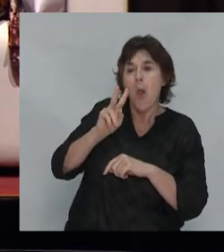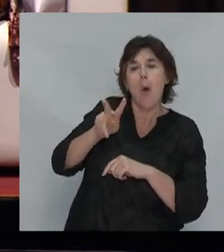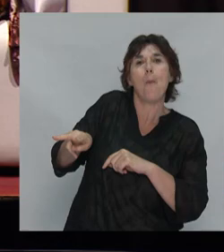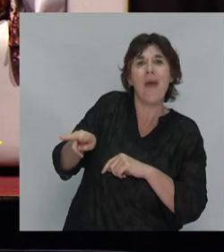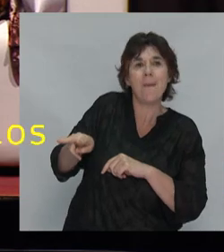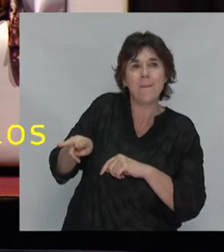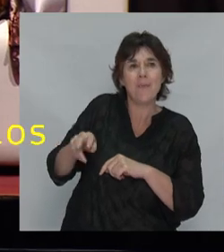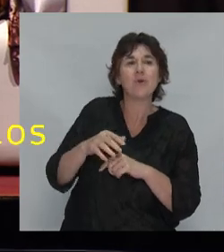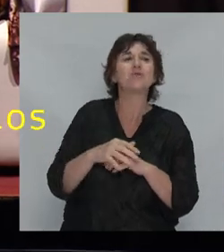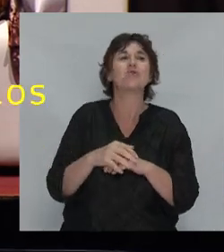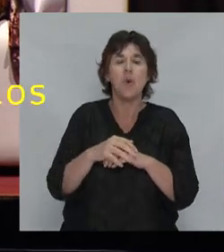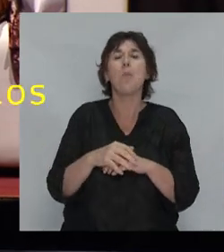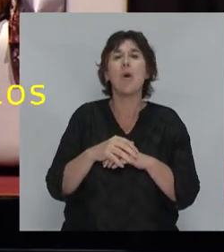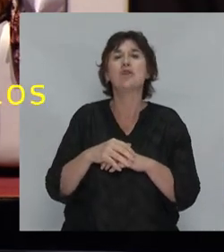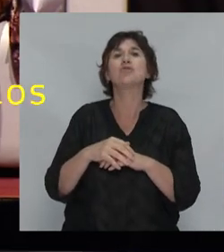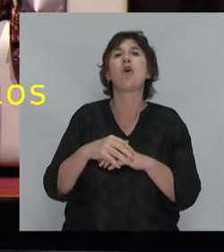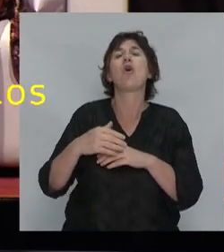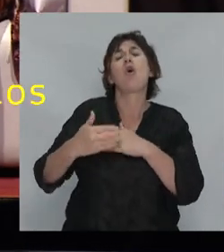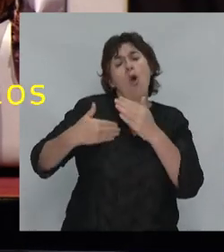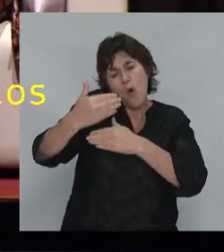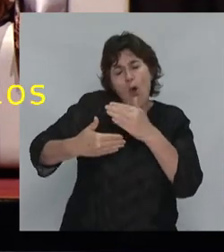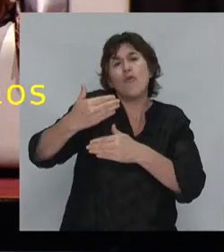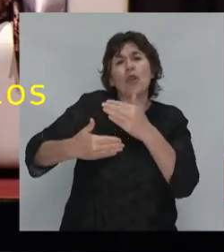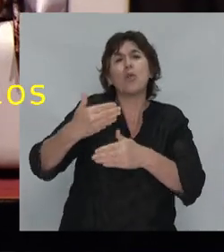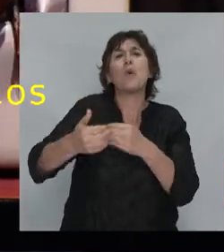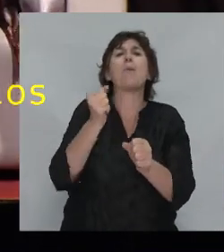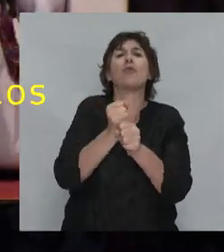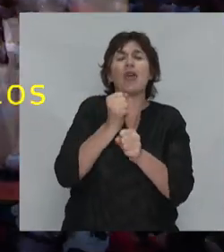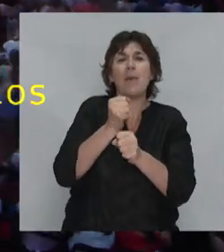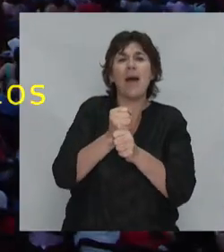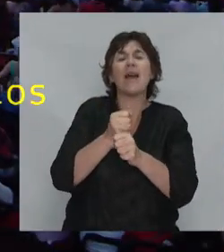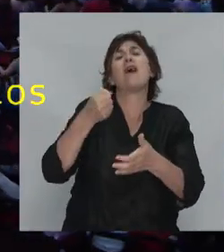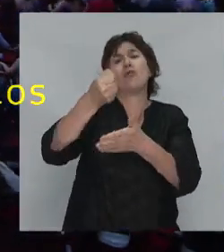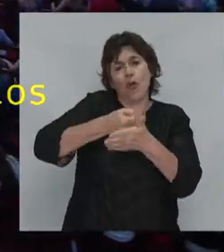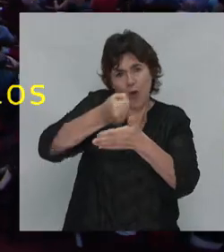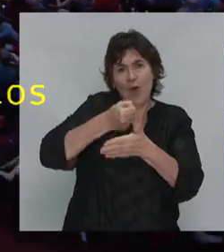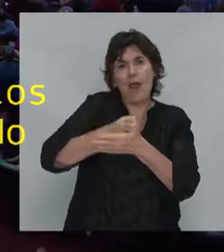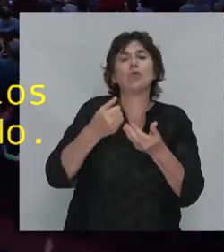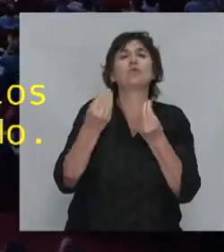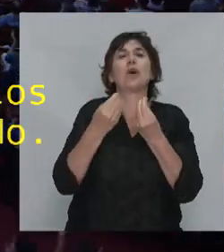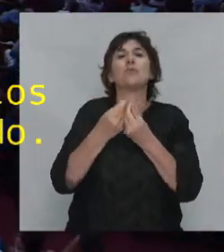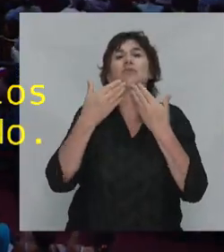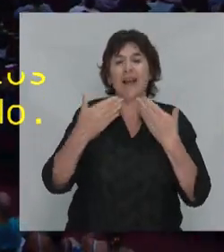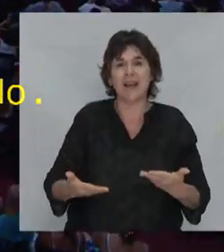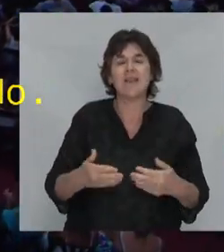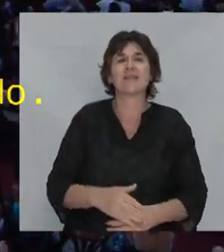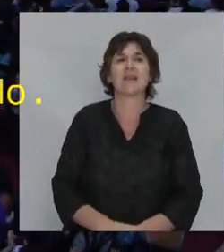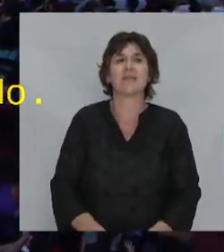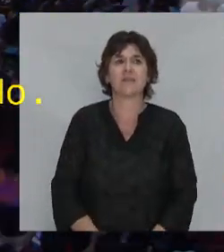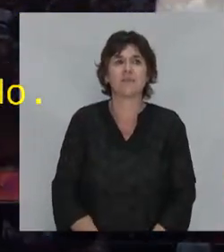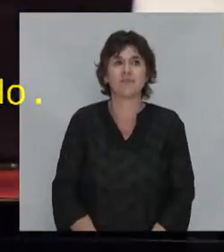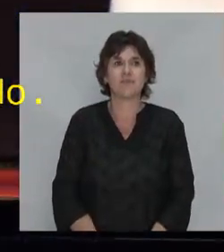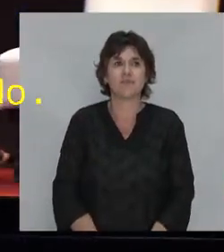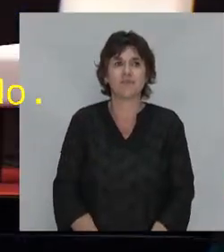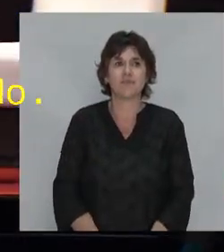and keep it up. Thank you. Muchas gracias.